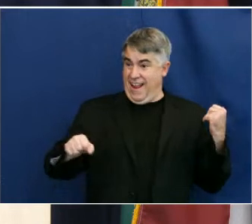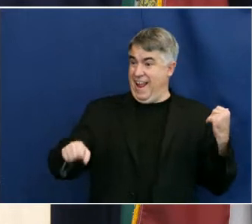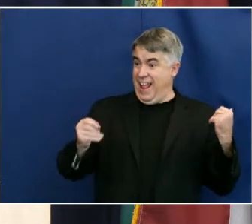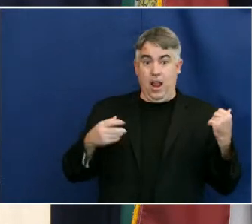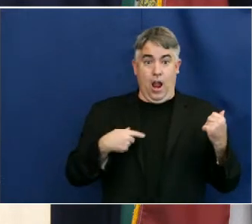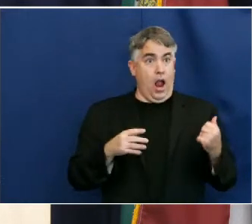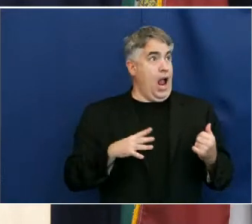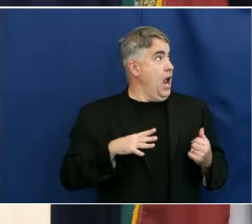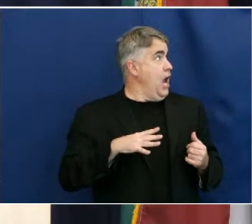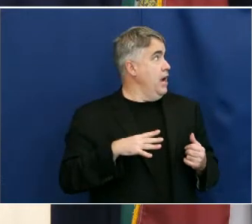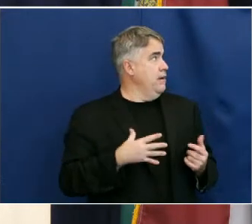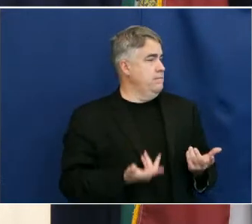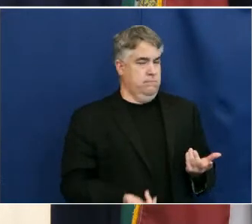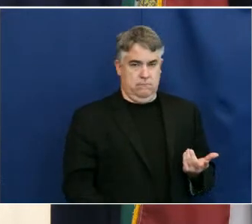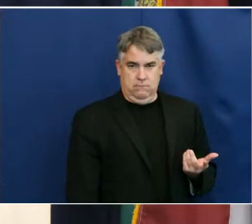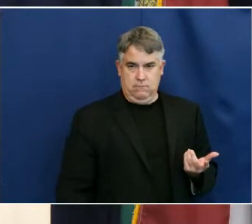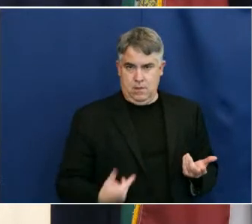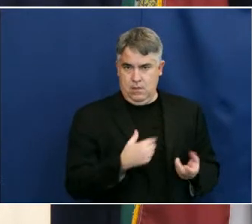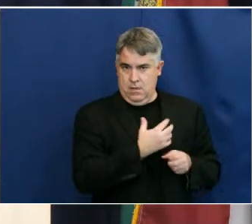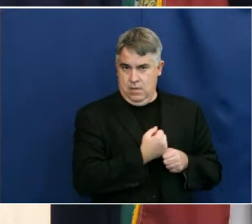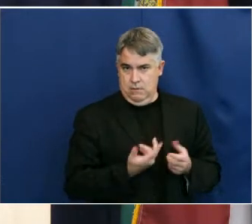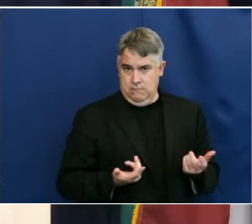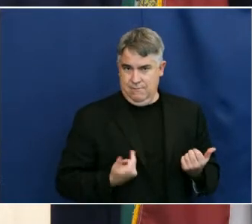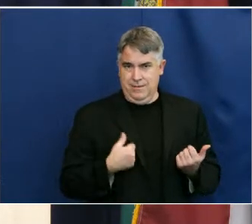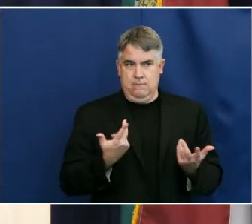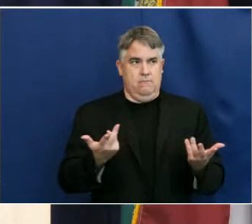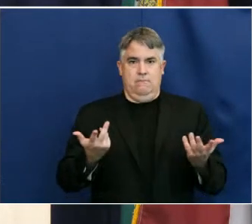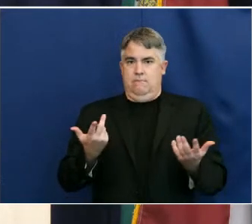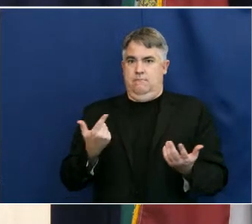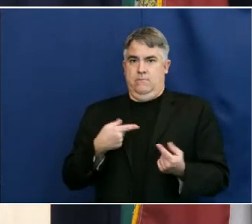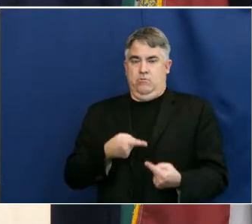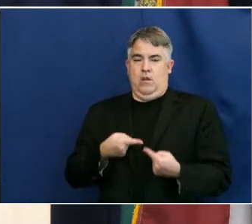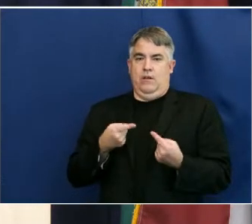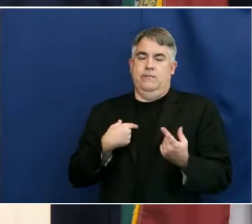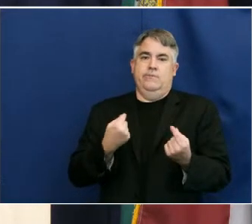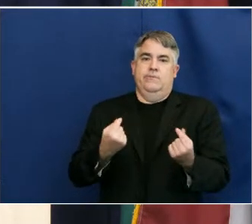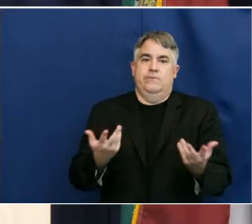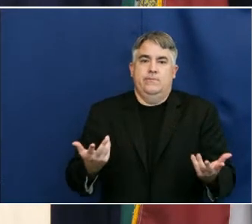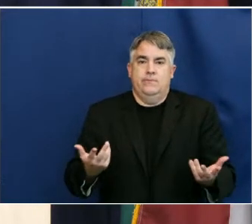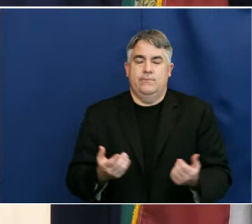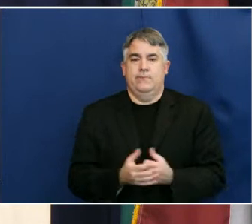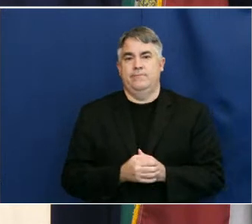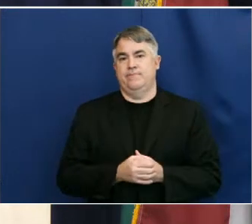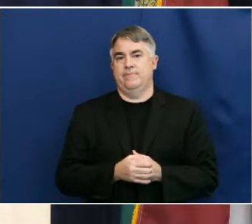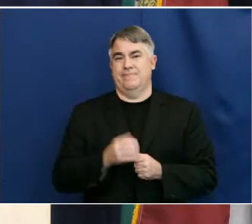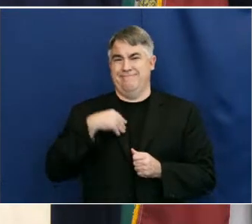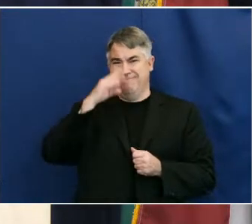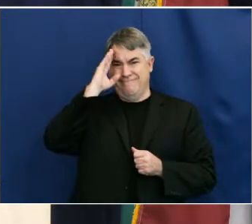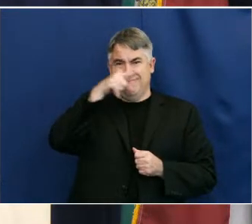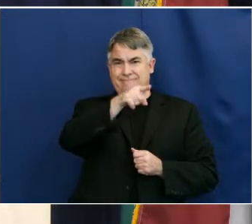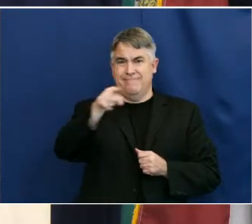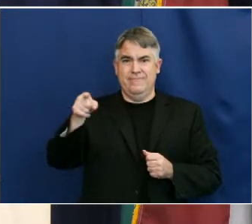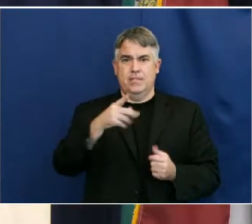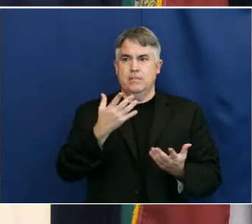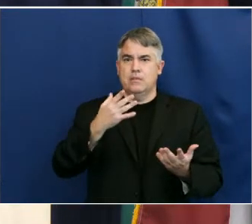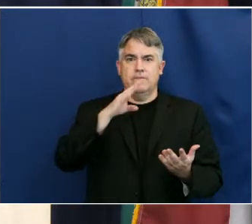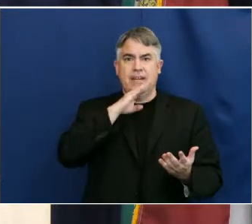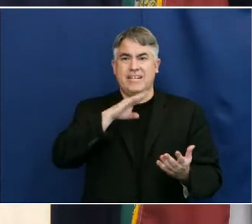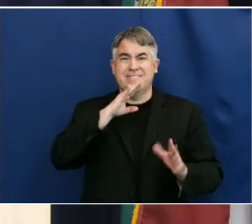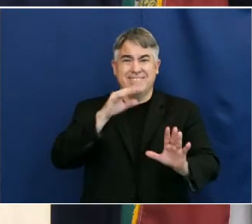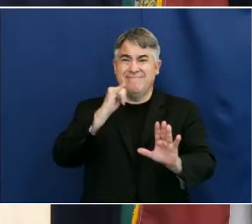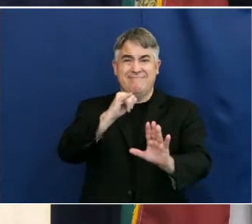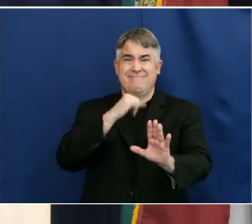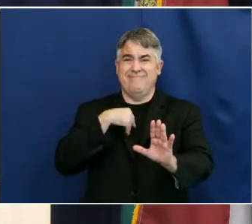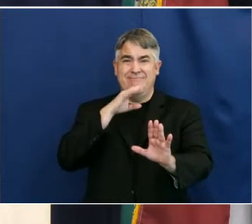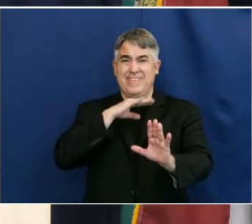arrive. And so this is a struggle, and this is very hard. And I know it creates frustration because you have sites open, and then